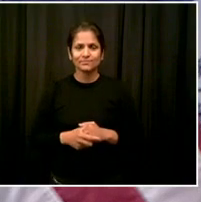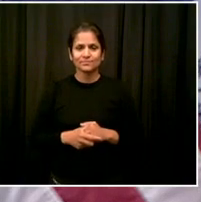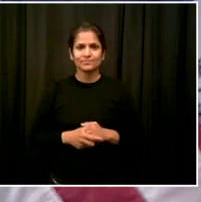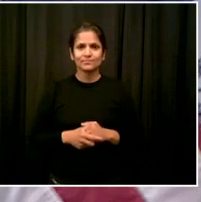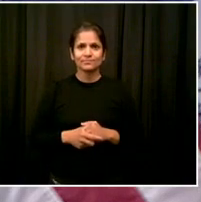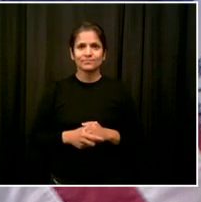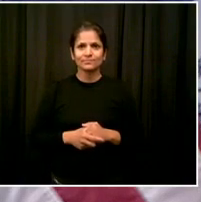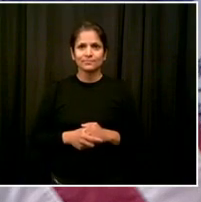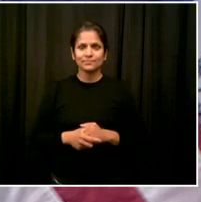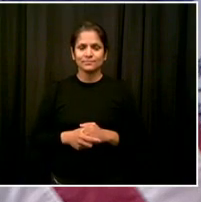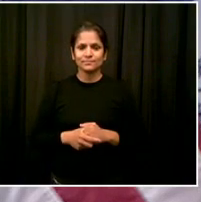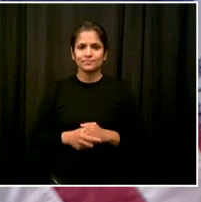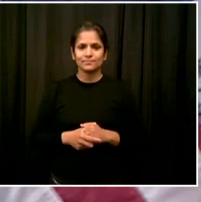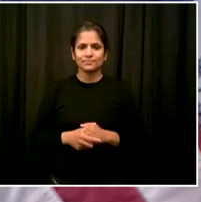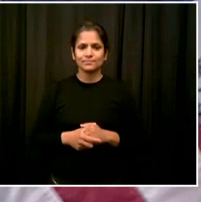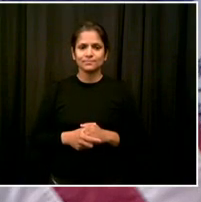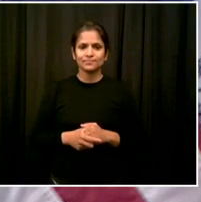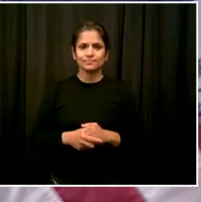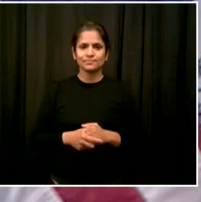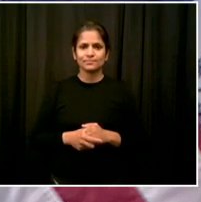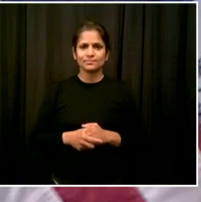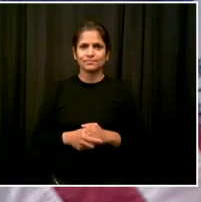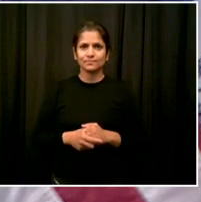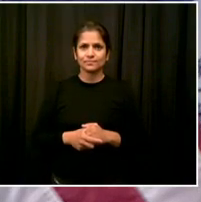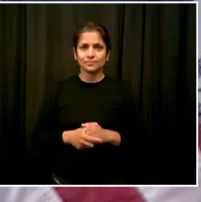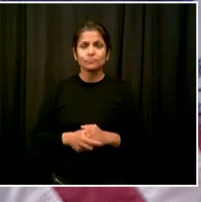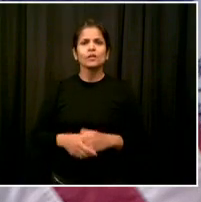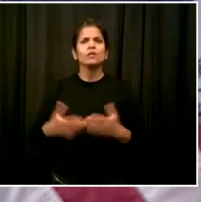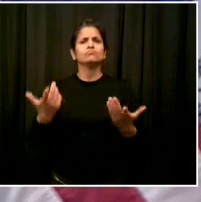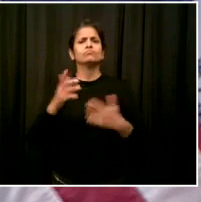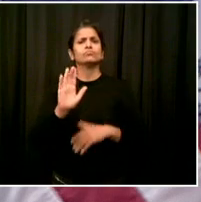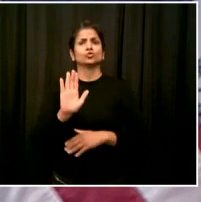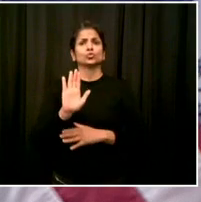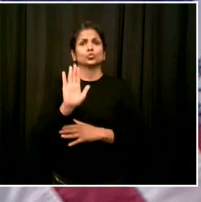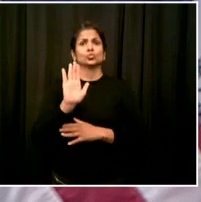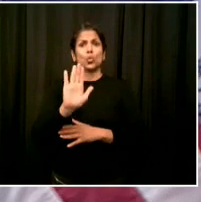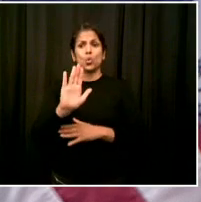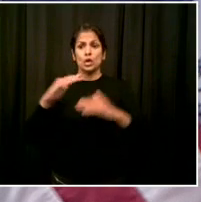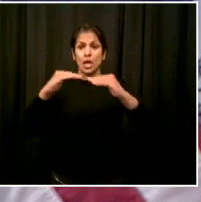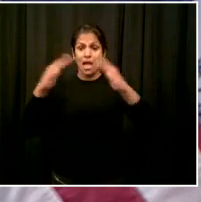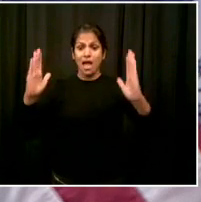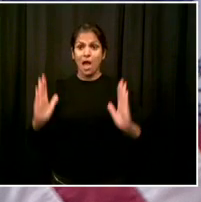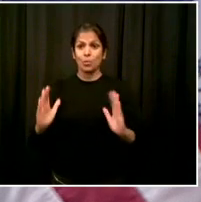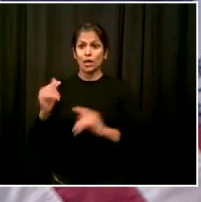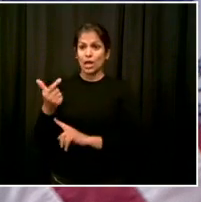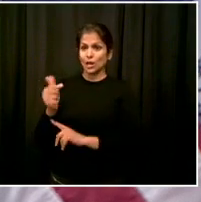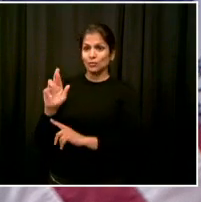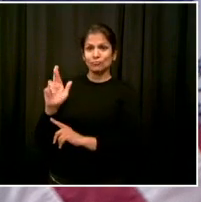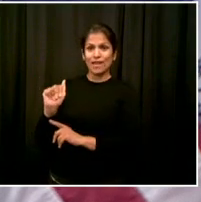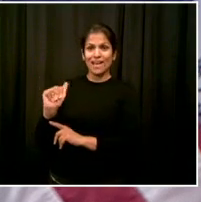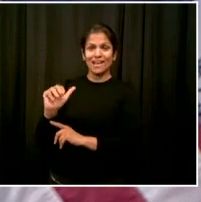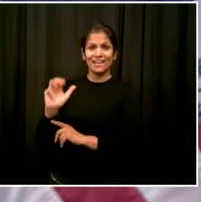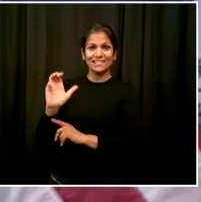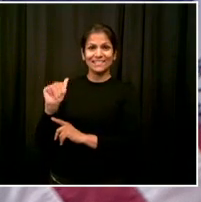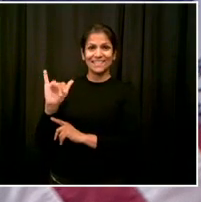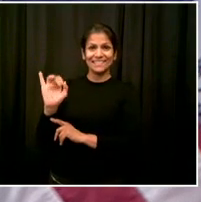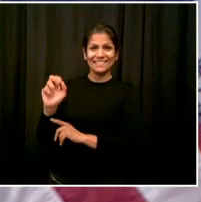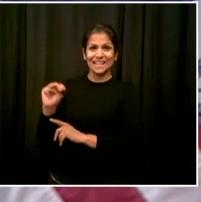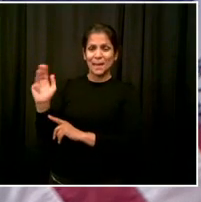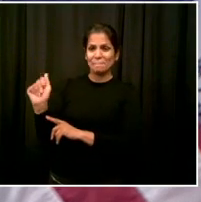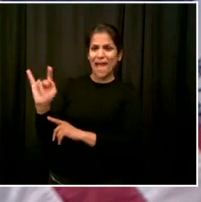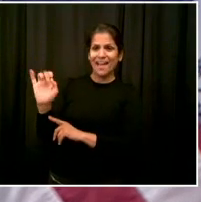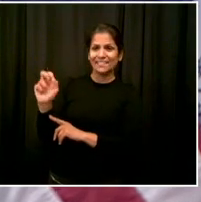given the history of Gracie Mansion and concerns that Archibald Gracie was a slaveholder and that Robert